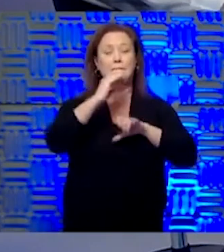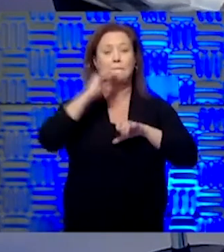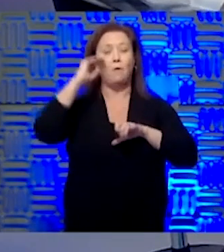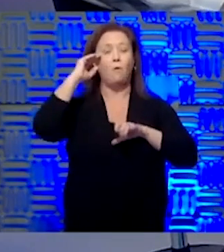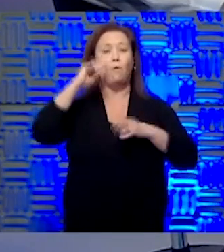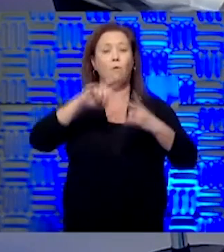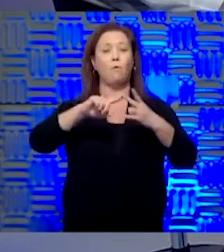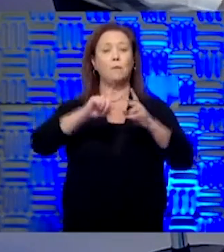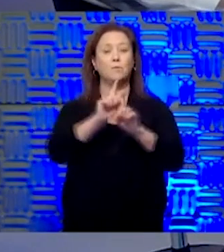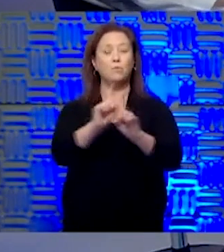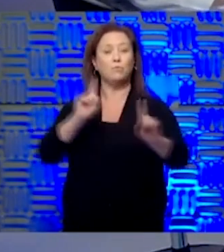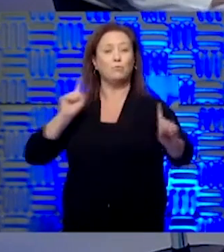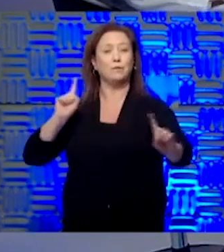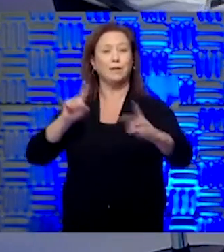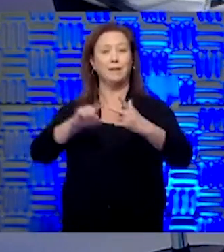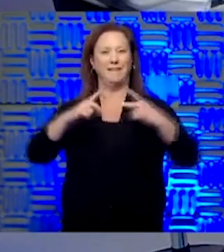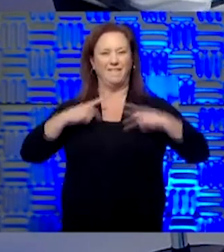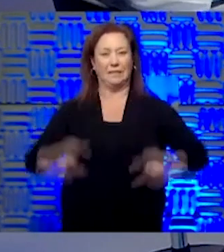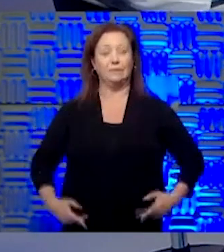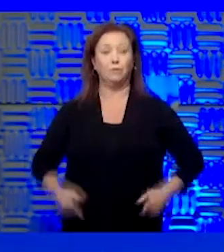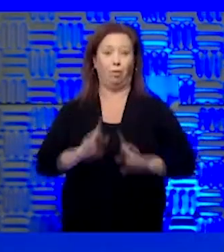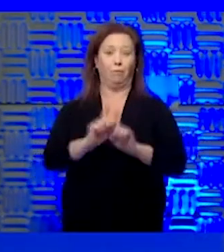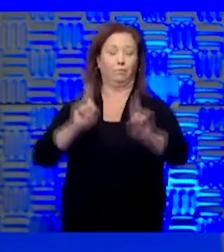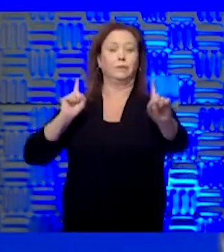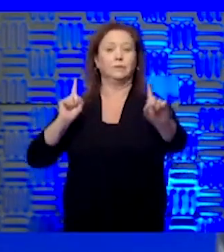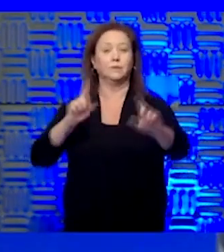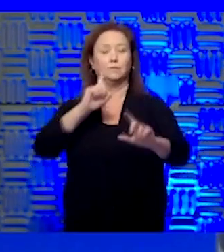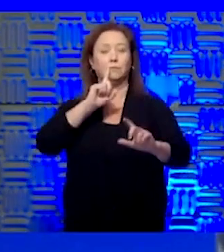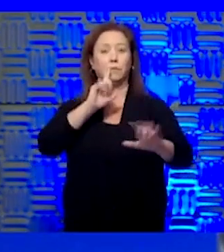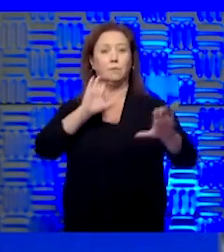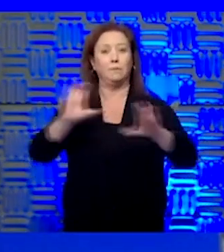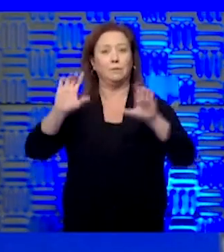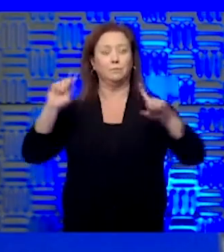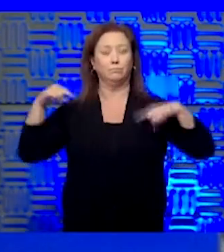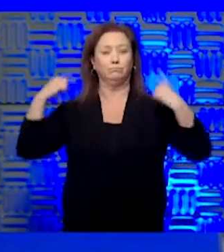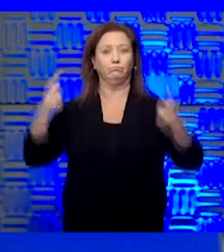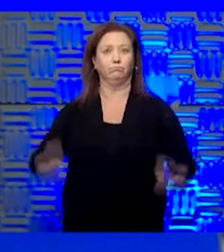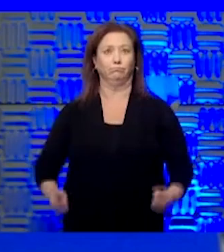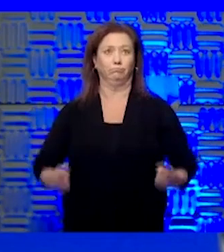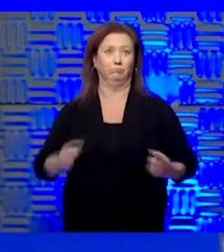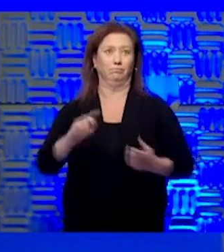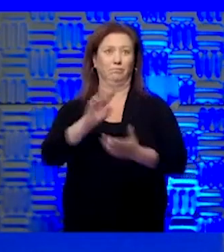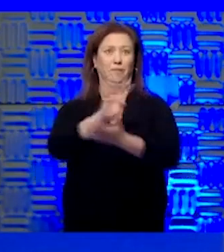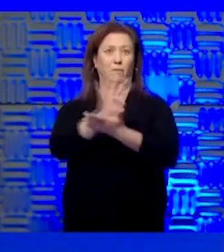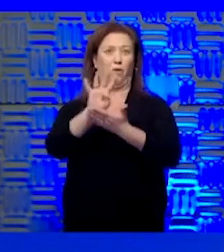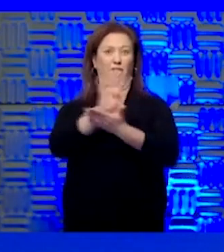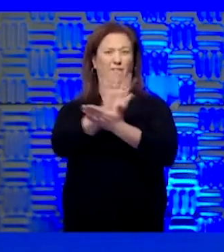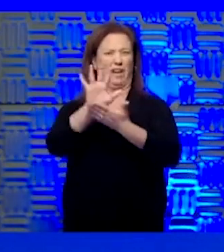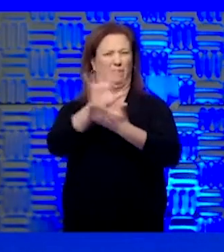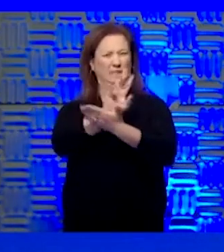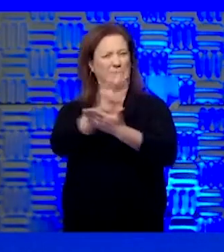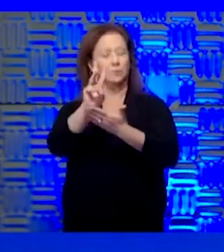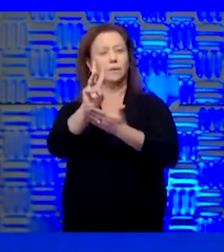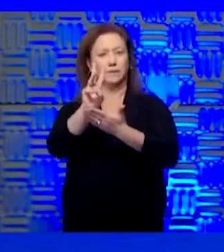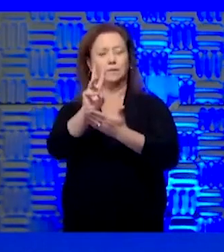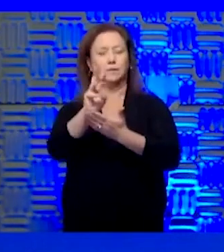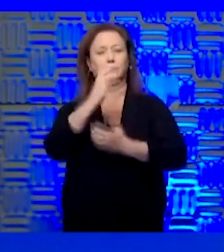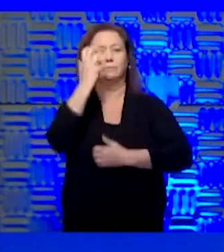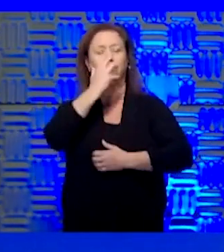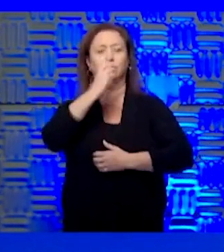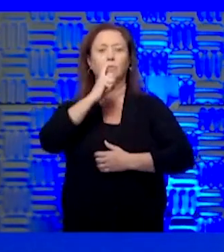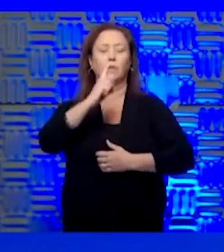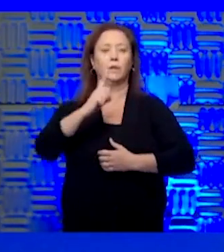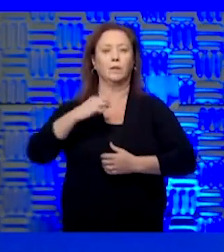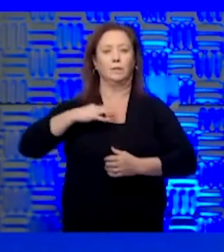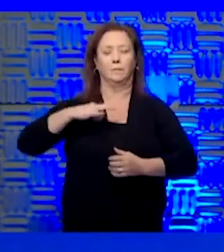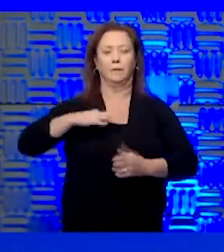and social distancing, physical distancing that we've been doing for the past 4, 5, 6 weeks has been paying off. We may